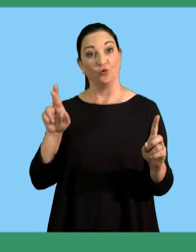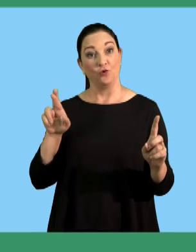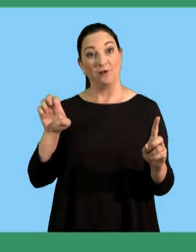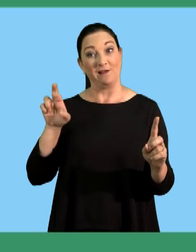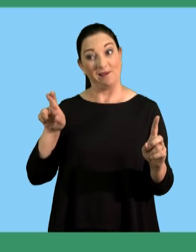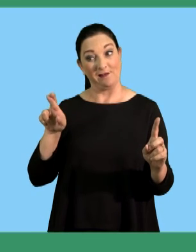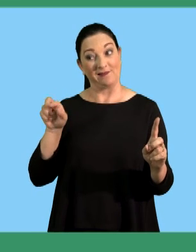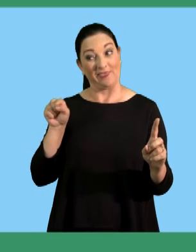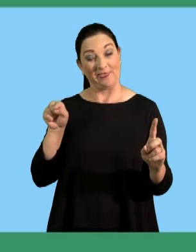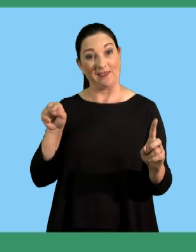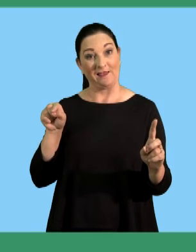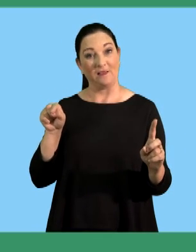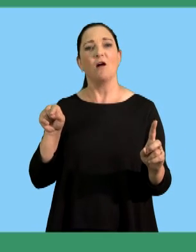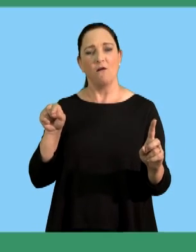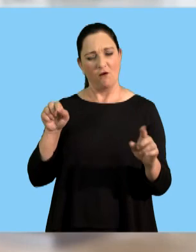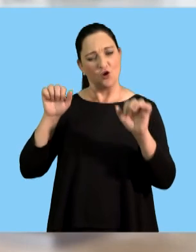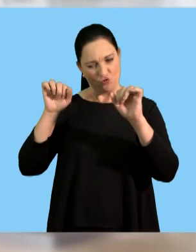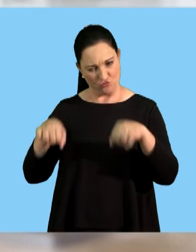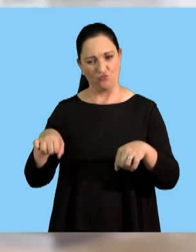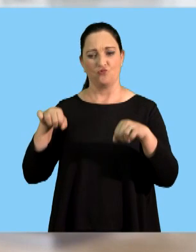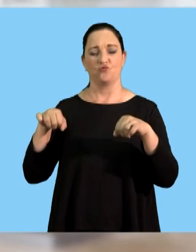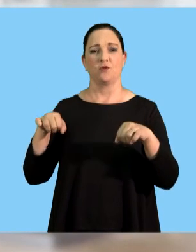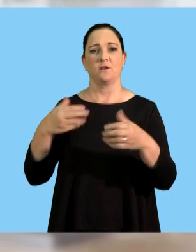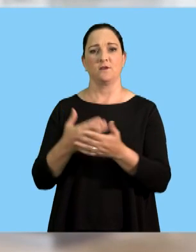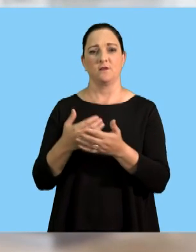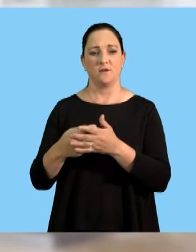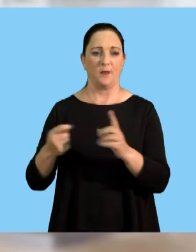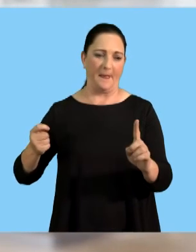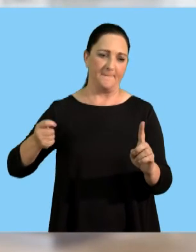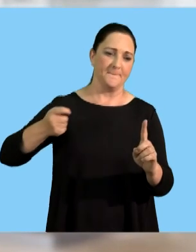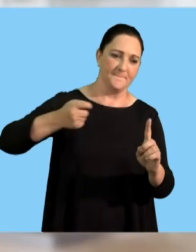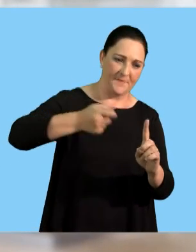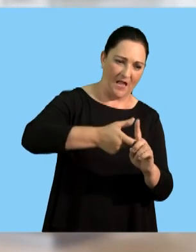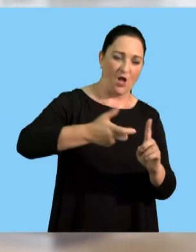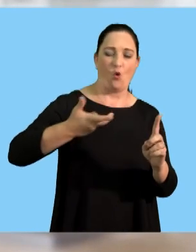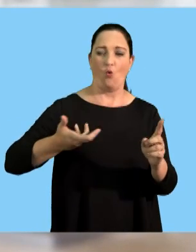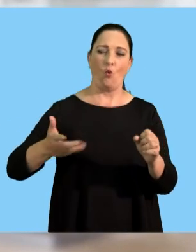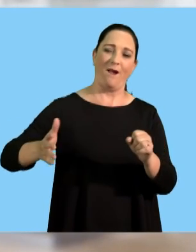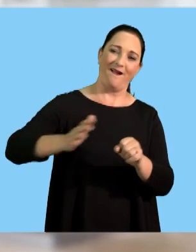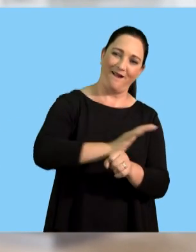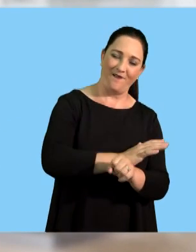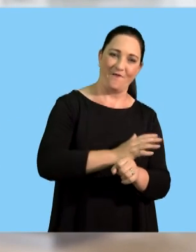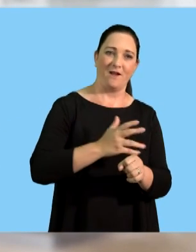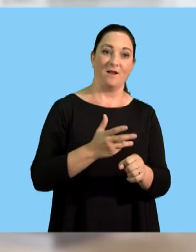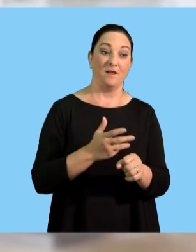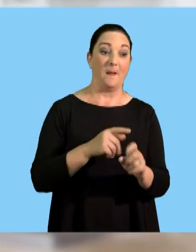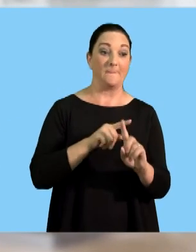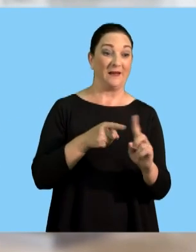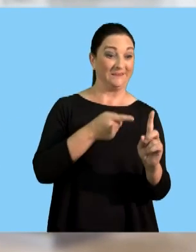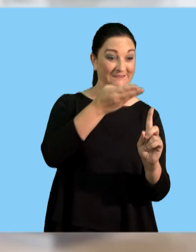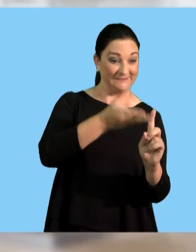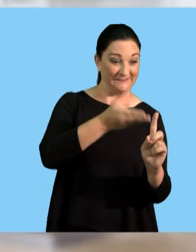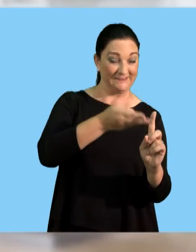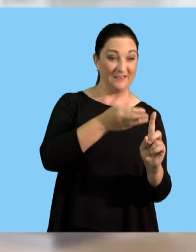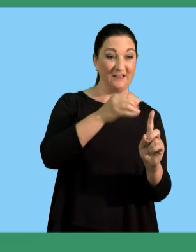to indemnify. Remember, the term indemnify is to repay or compensate the insured